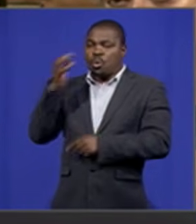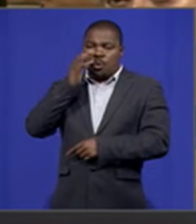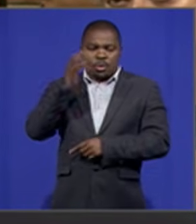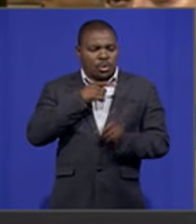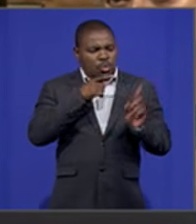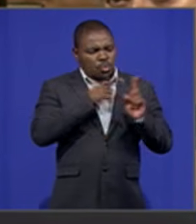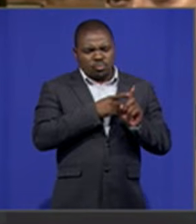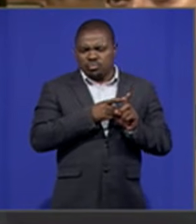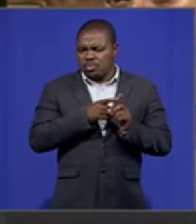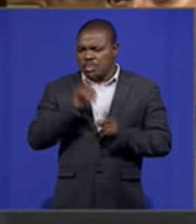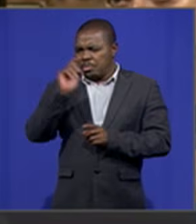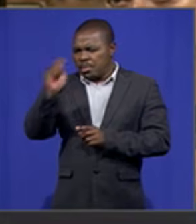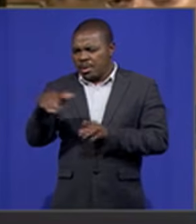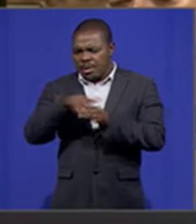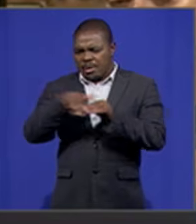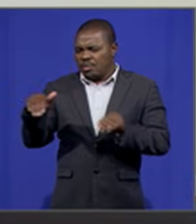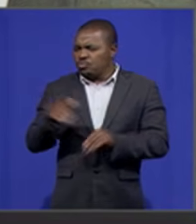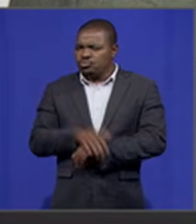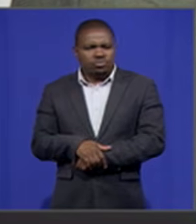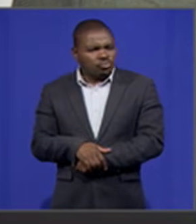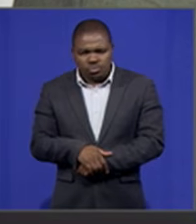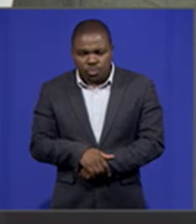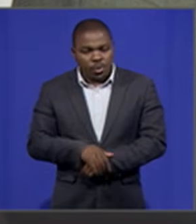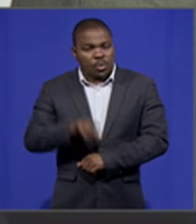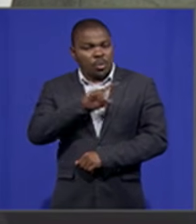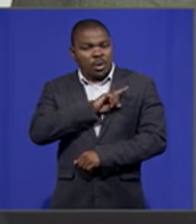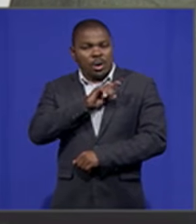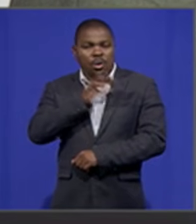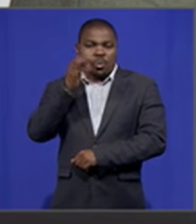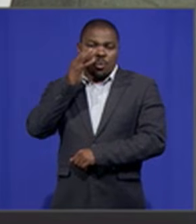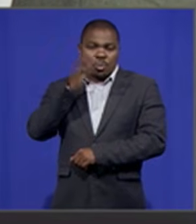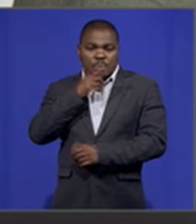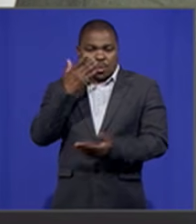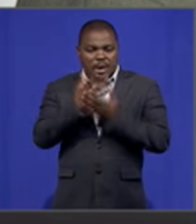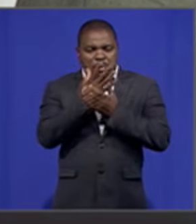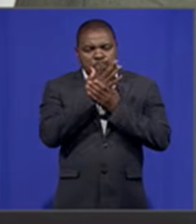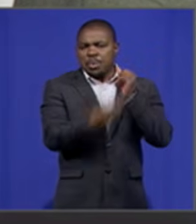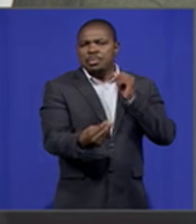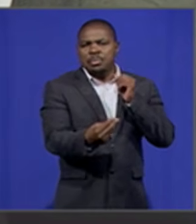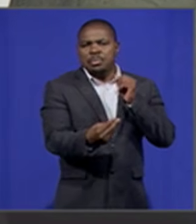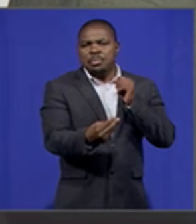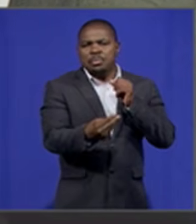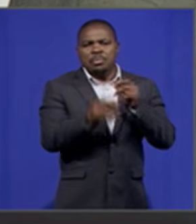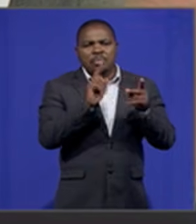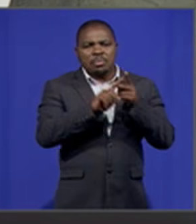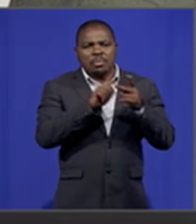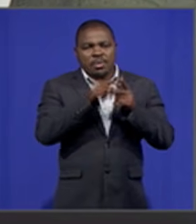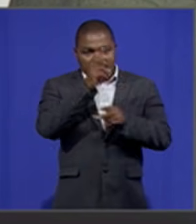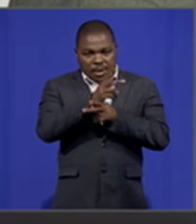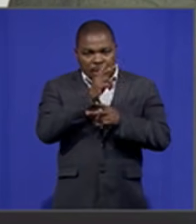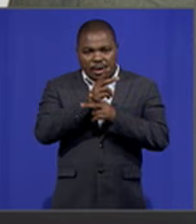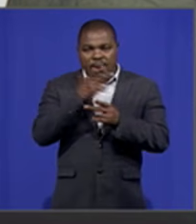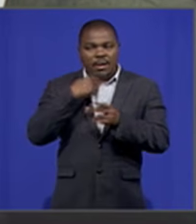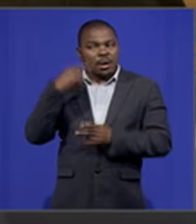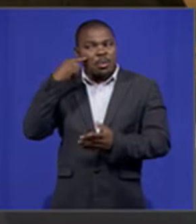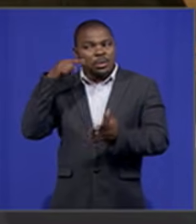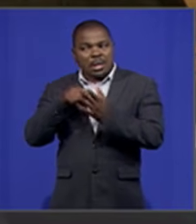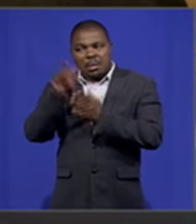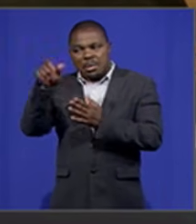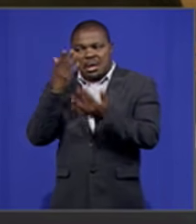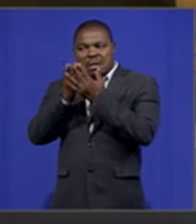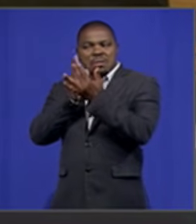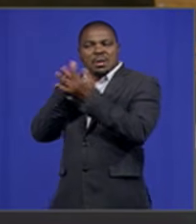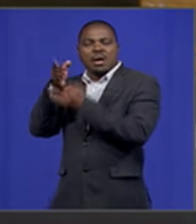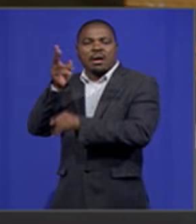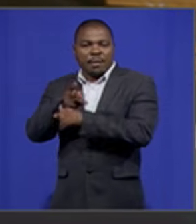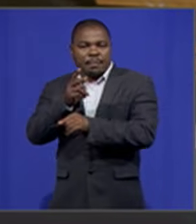neelwe peila fao a bego a nganga ka la gore Adams a ka tšhabela maphodisa le go šunya-šunya nko kgahlanong le dihlatse. Baemedi